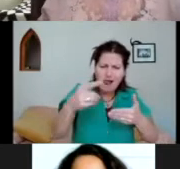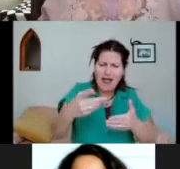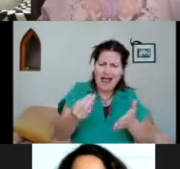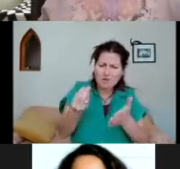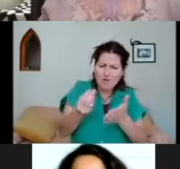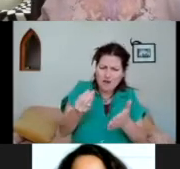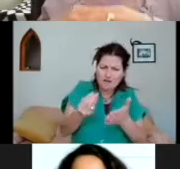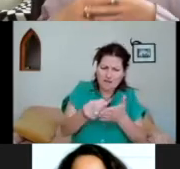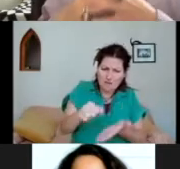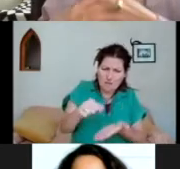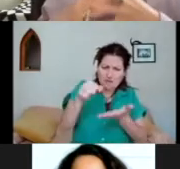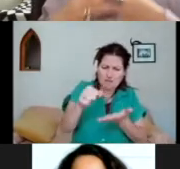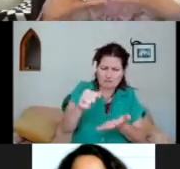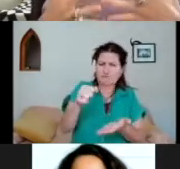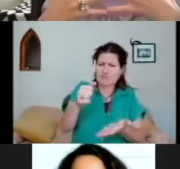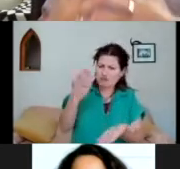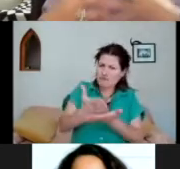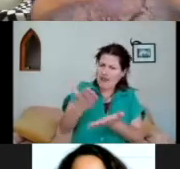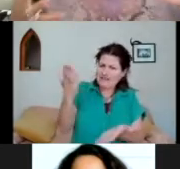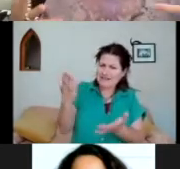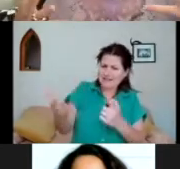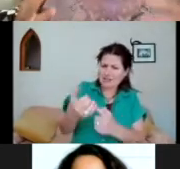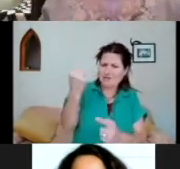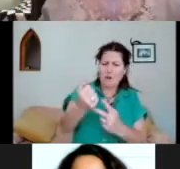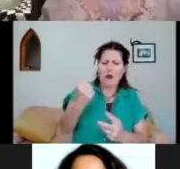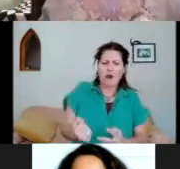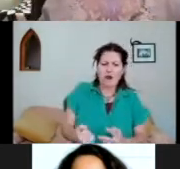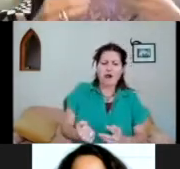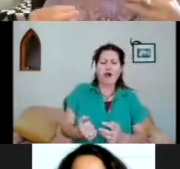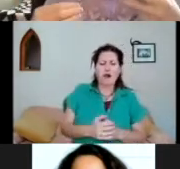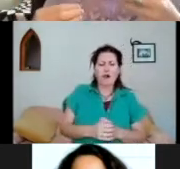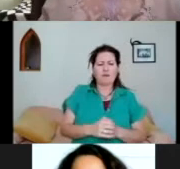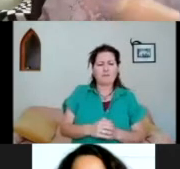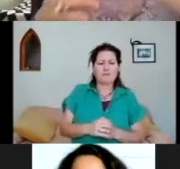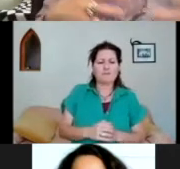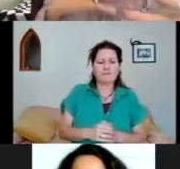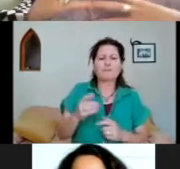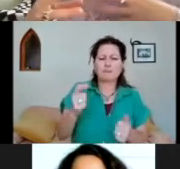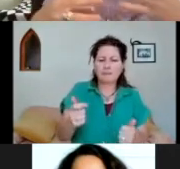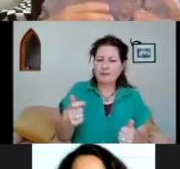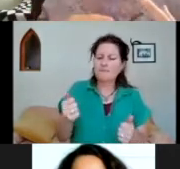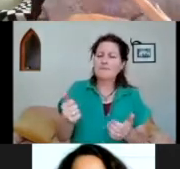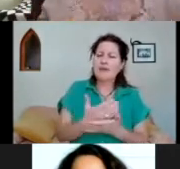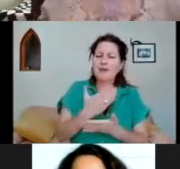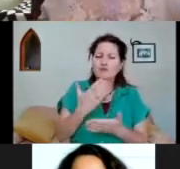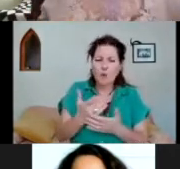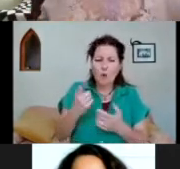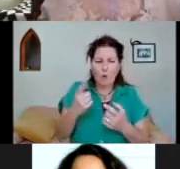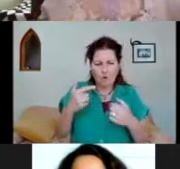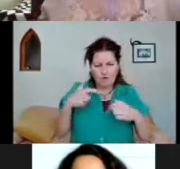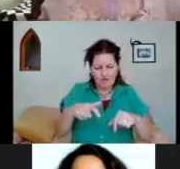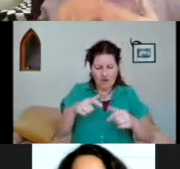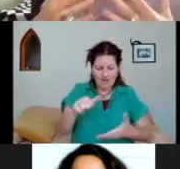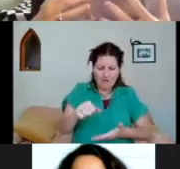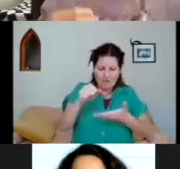achievable. Therefore, really important that the budget is realistic and feasible, while still maintaining sort